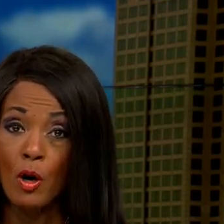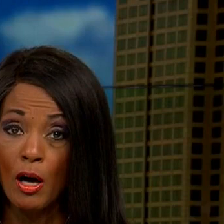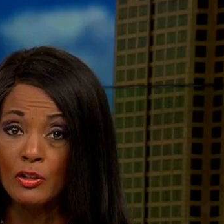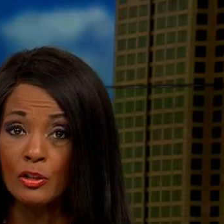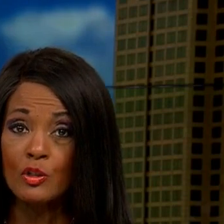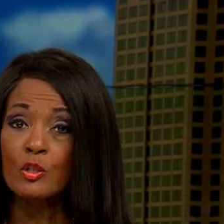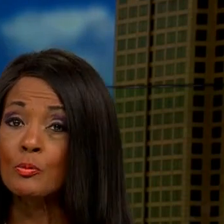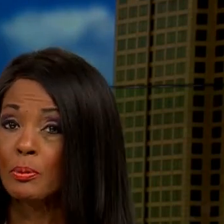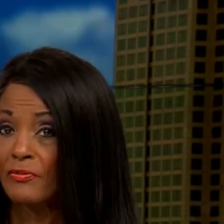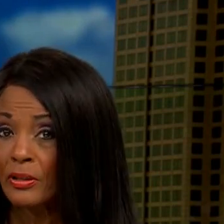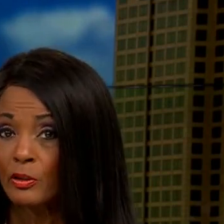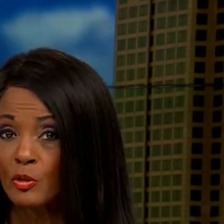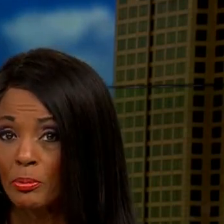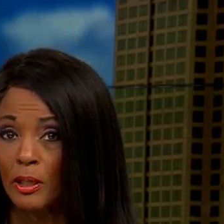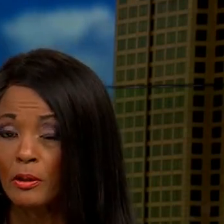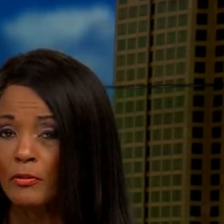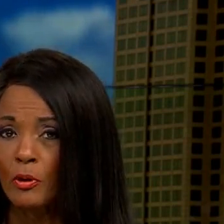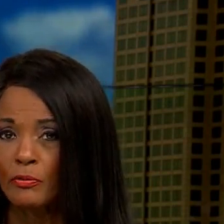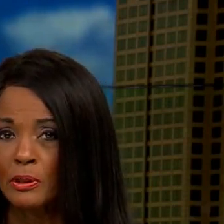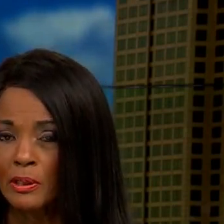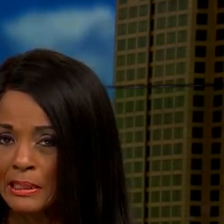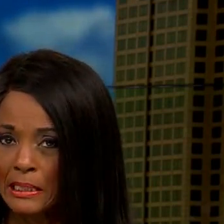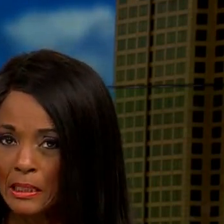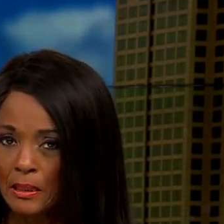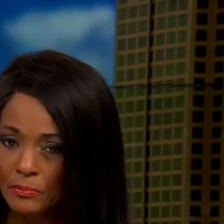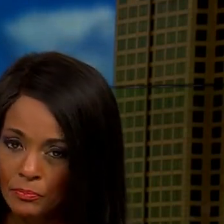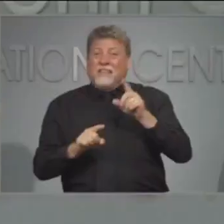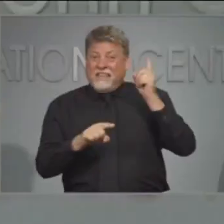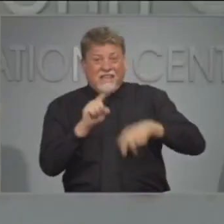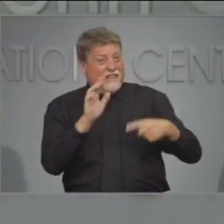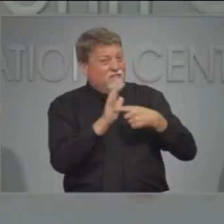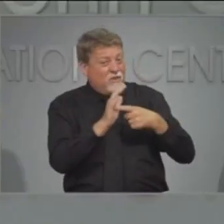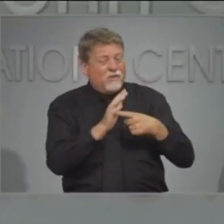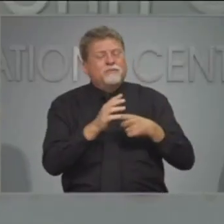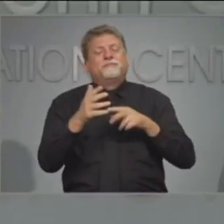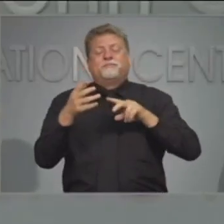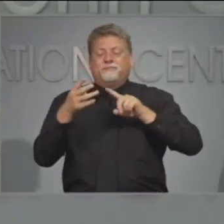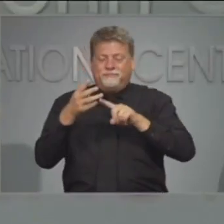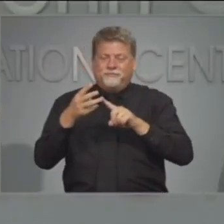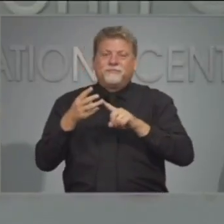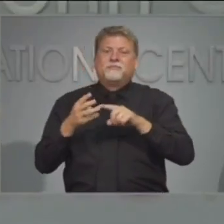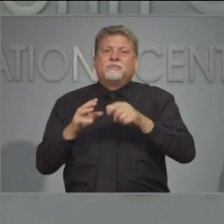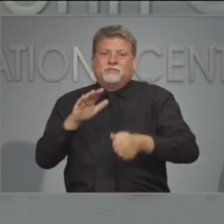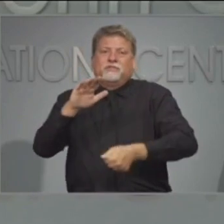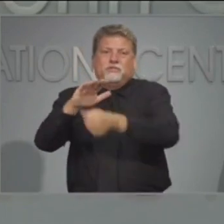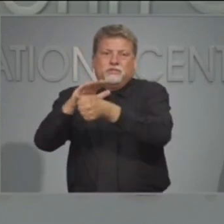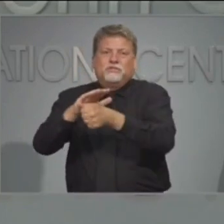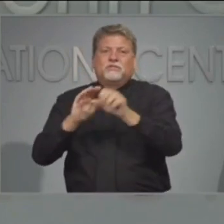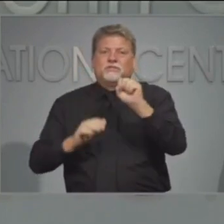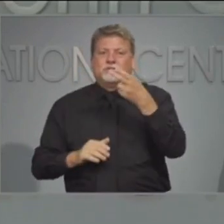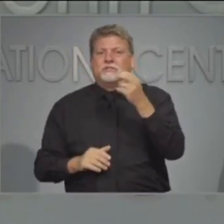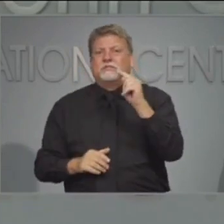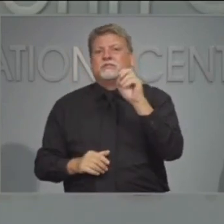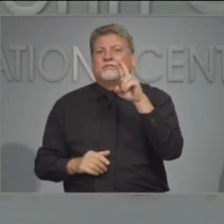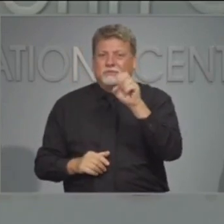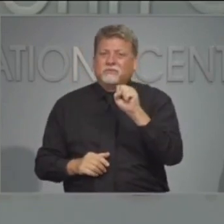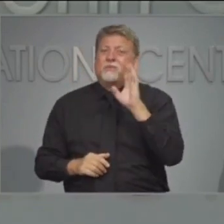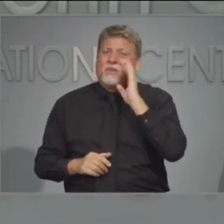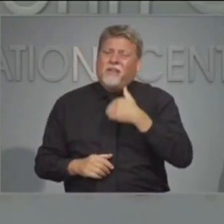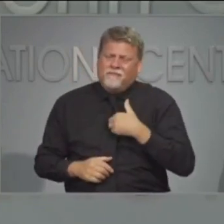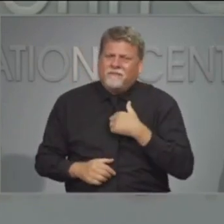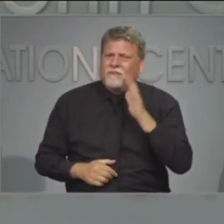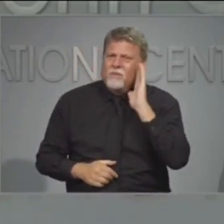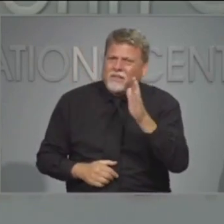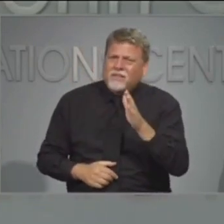taking precautions to prevent the spread of COVID-19. Shelters will be screening people for coronavirus